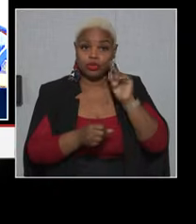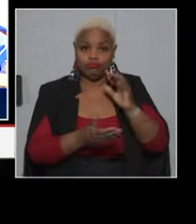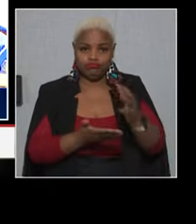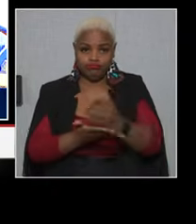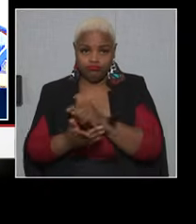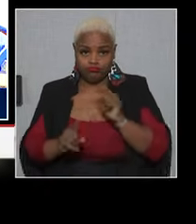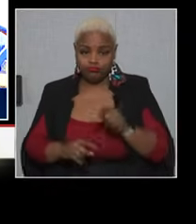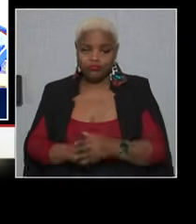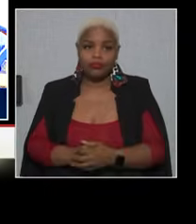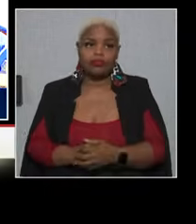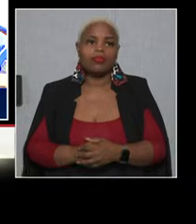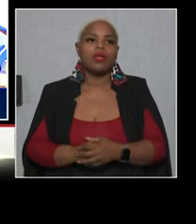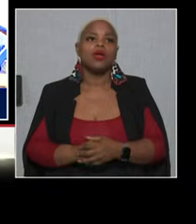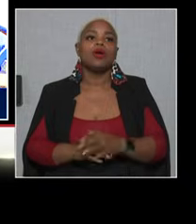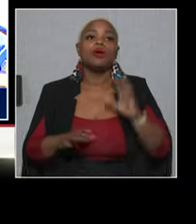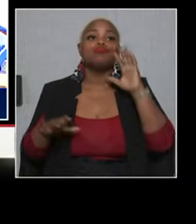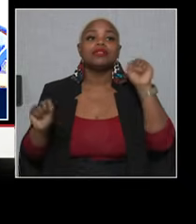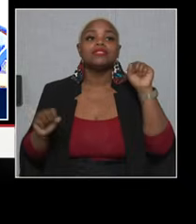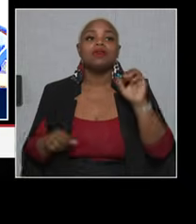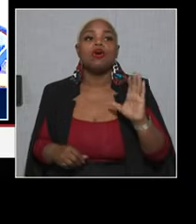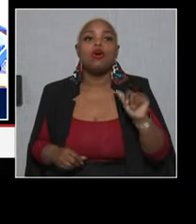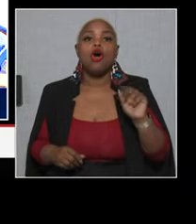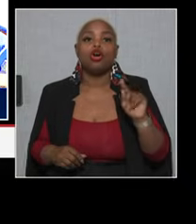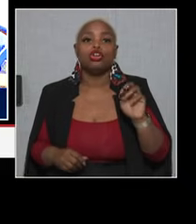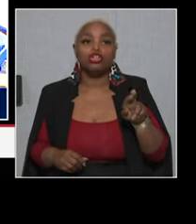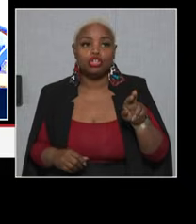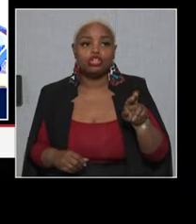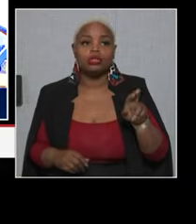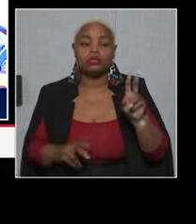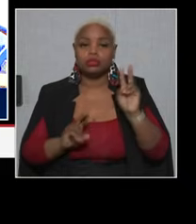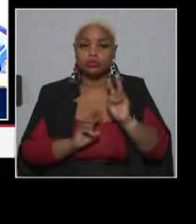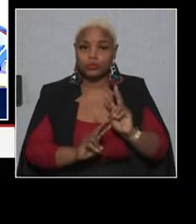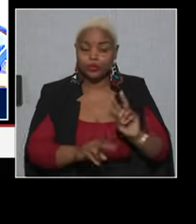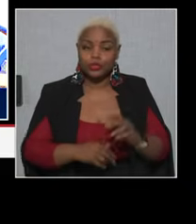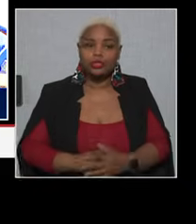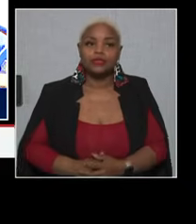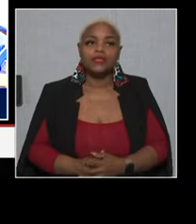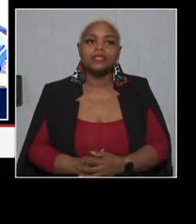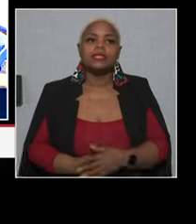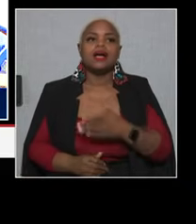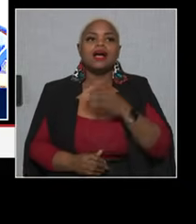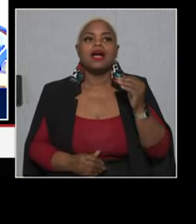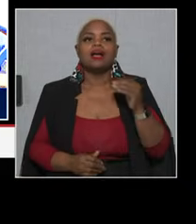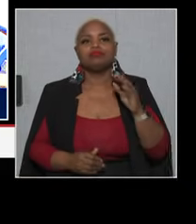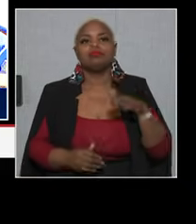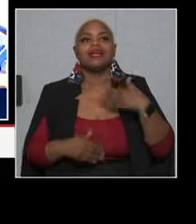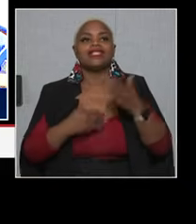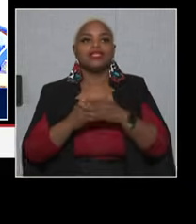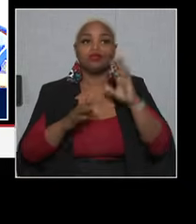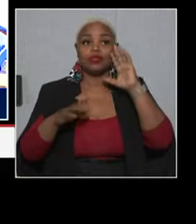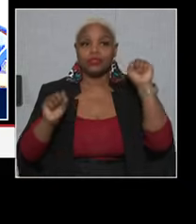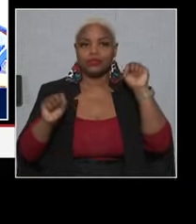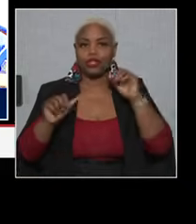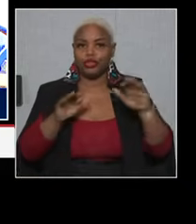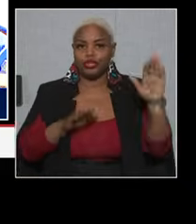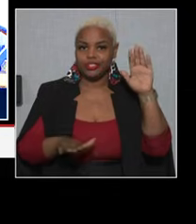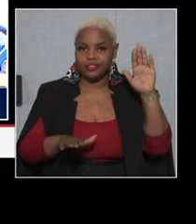President Carter, and the inauguration. And very sadly, our public